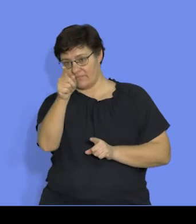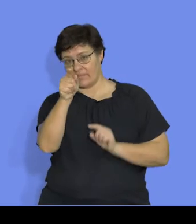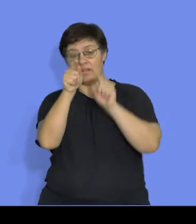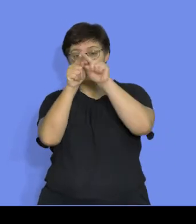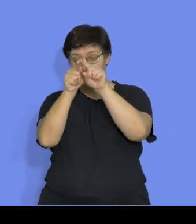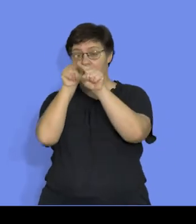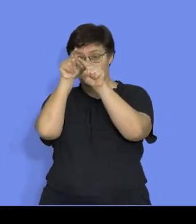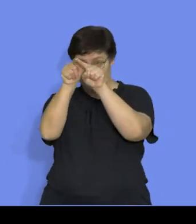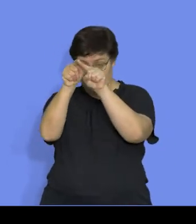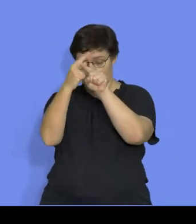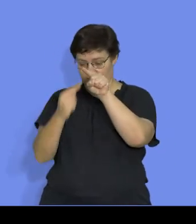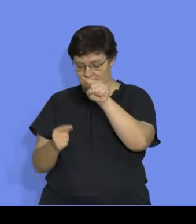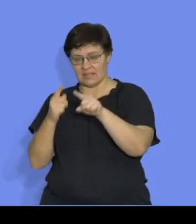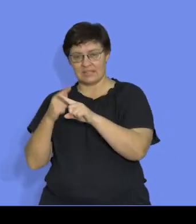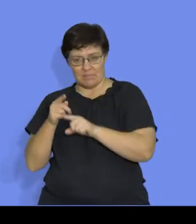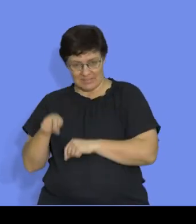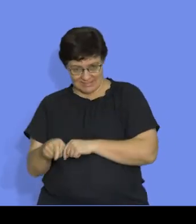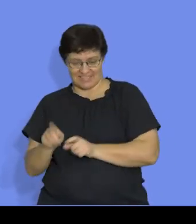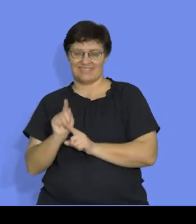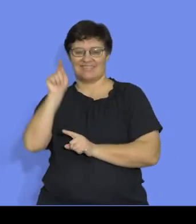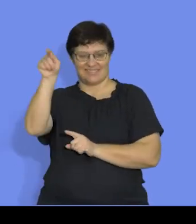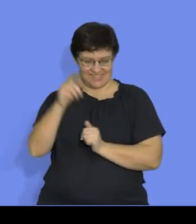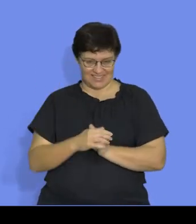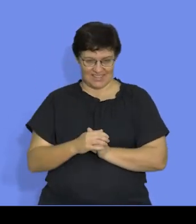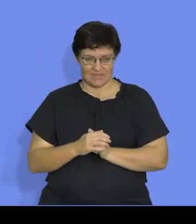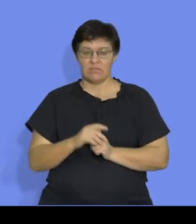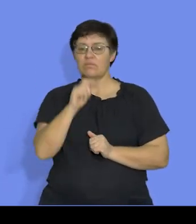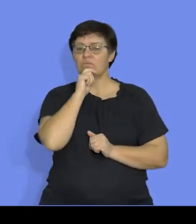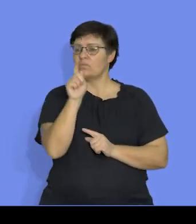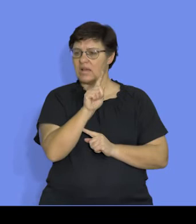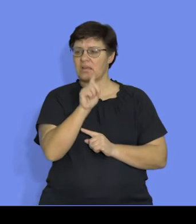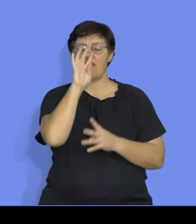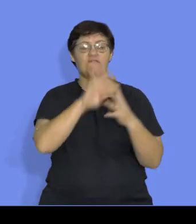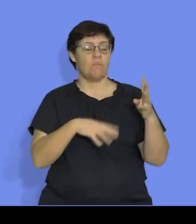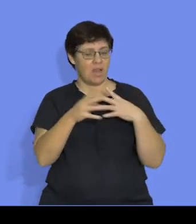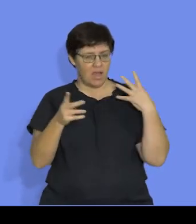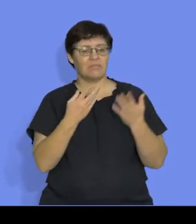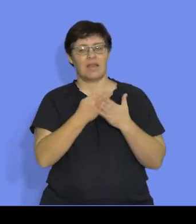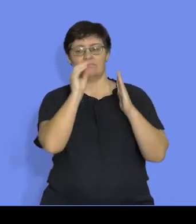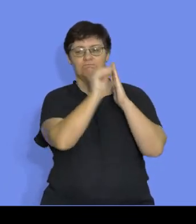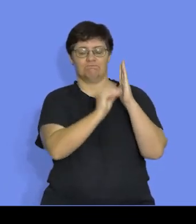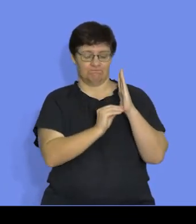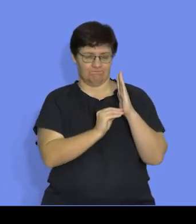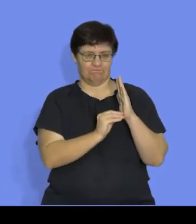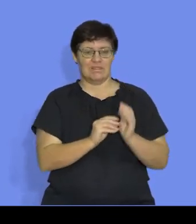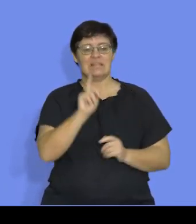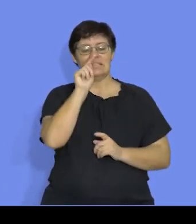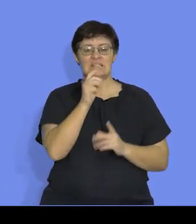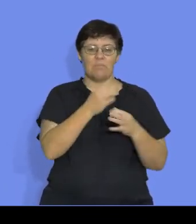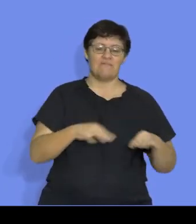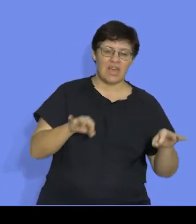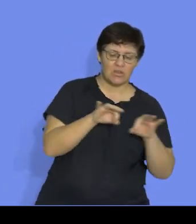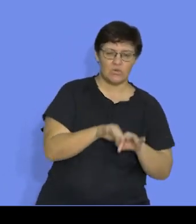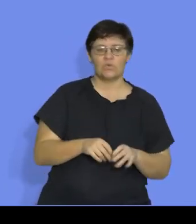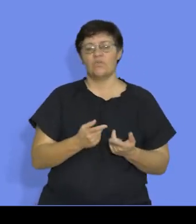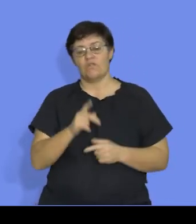to the next term. So just a reminder that we can actually use this formula to write down term values in terms